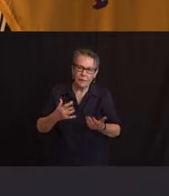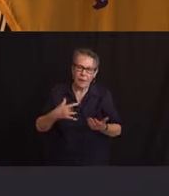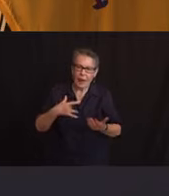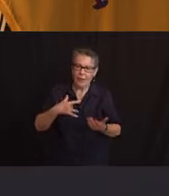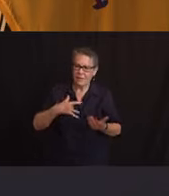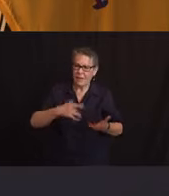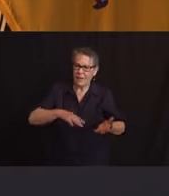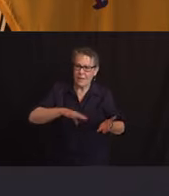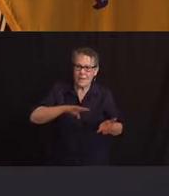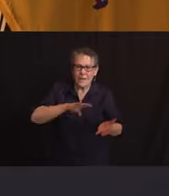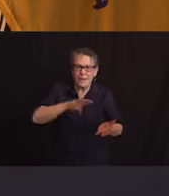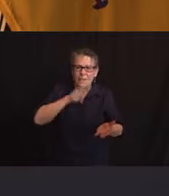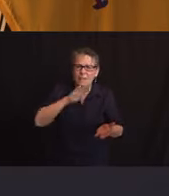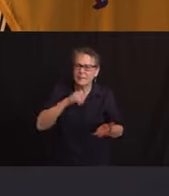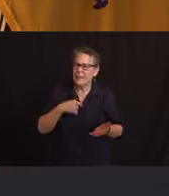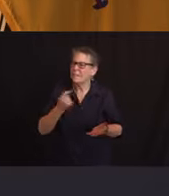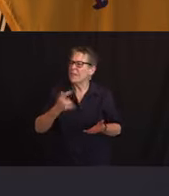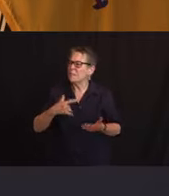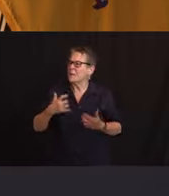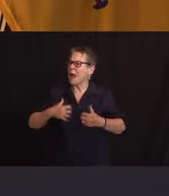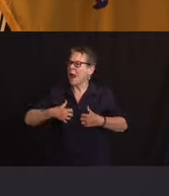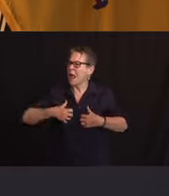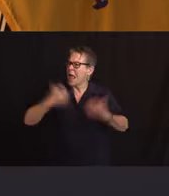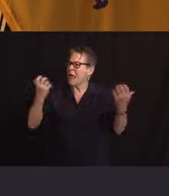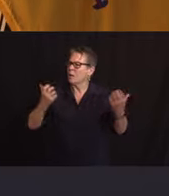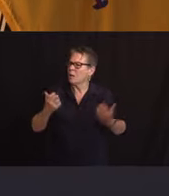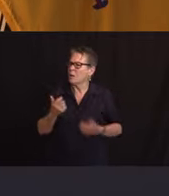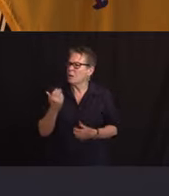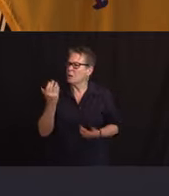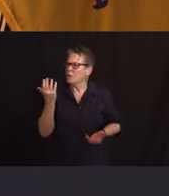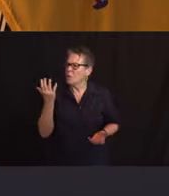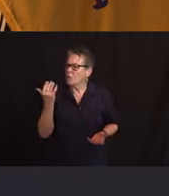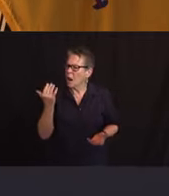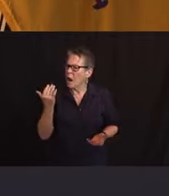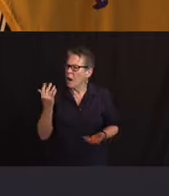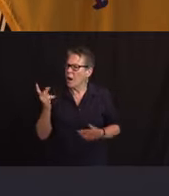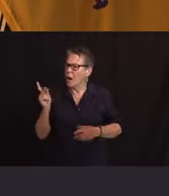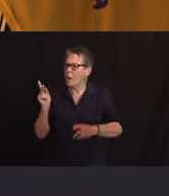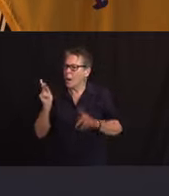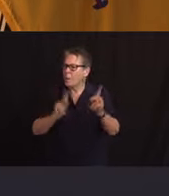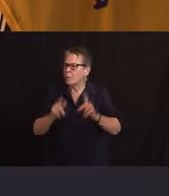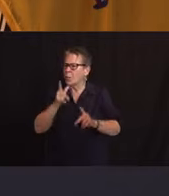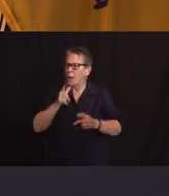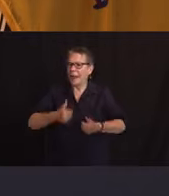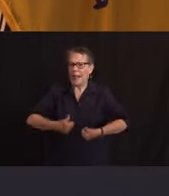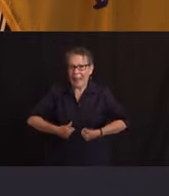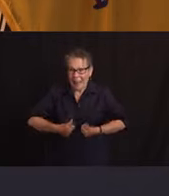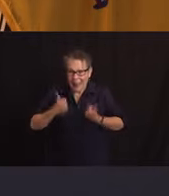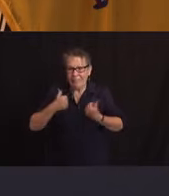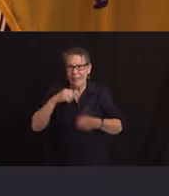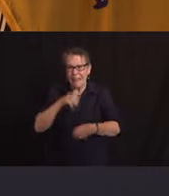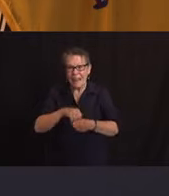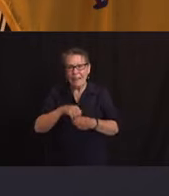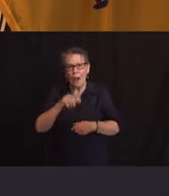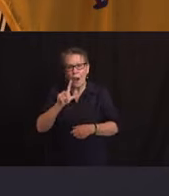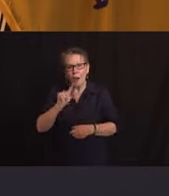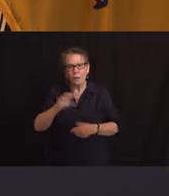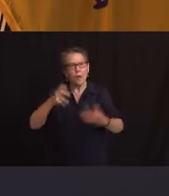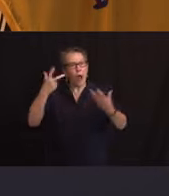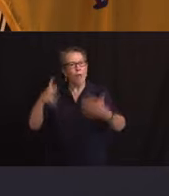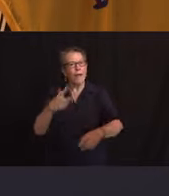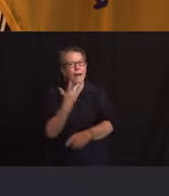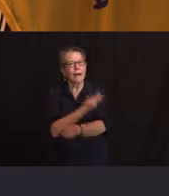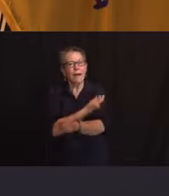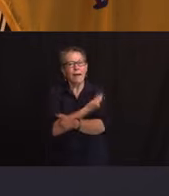for us, because, again, the residents have been so extraordinary in their willingness to